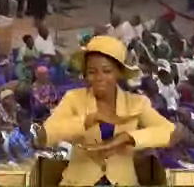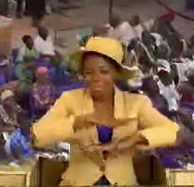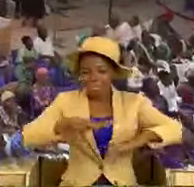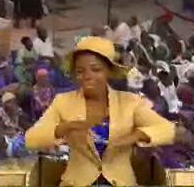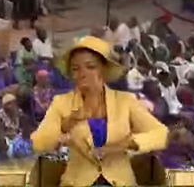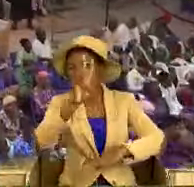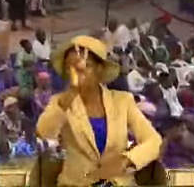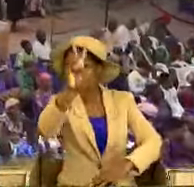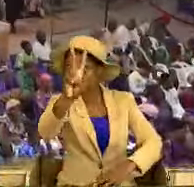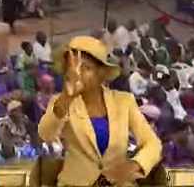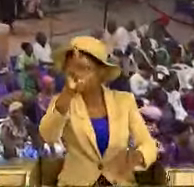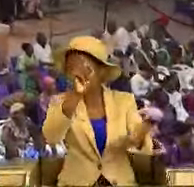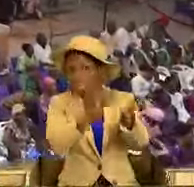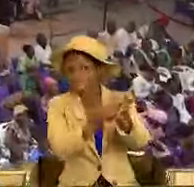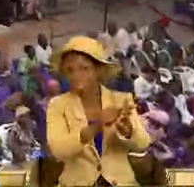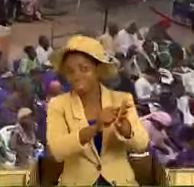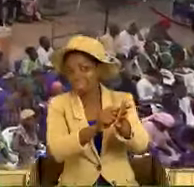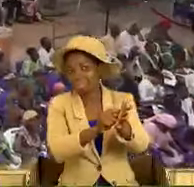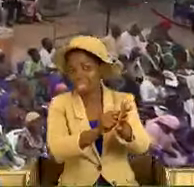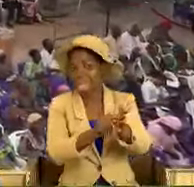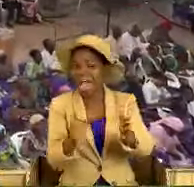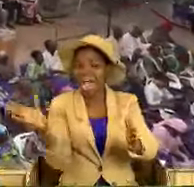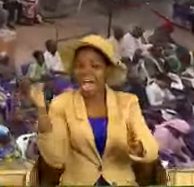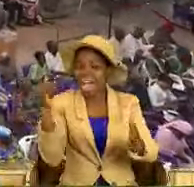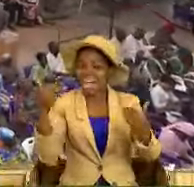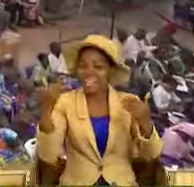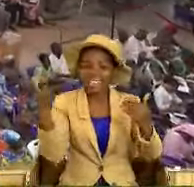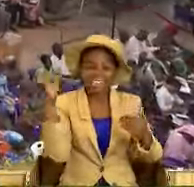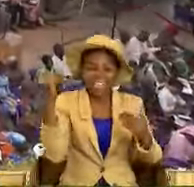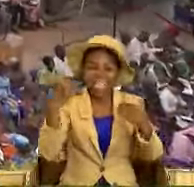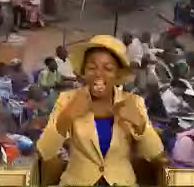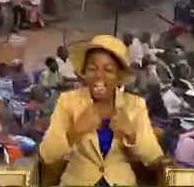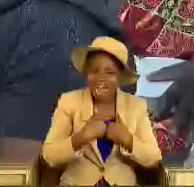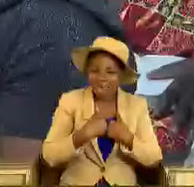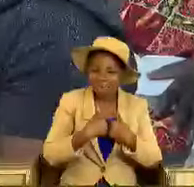2,000 and they have a large population of